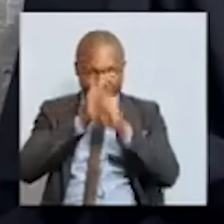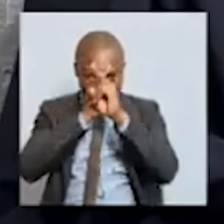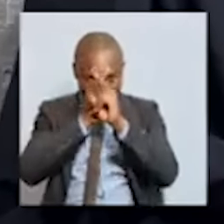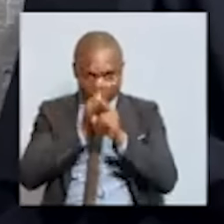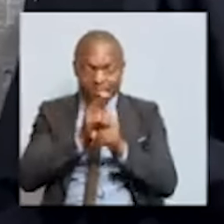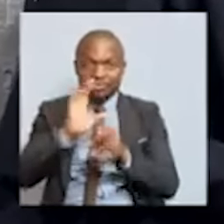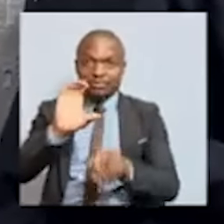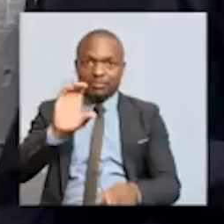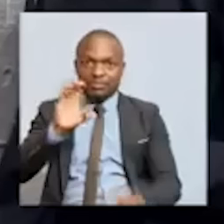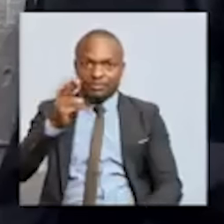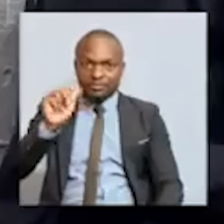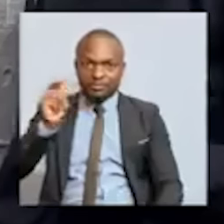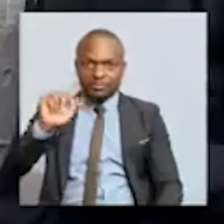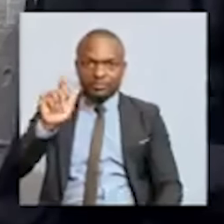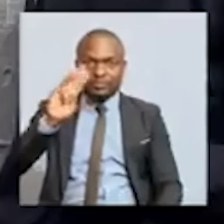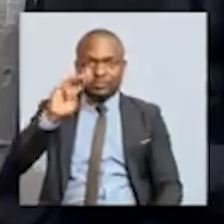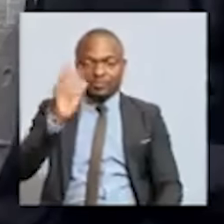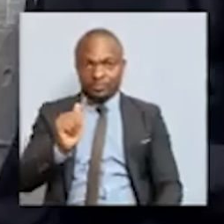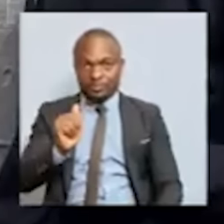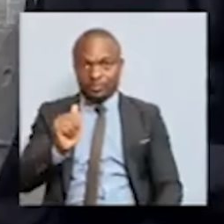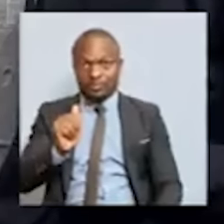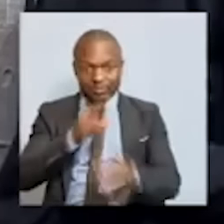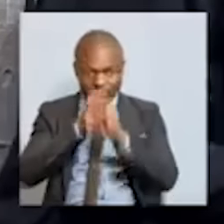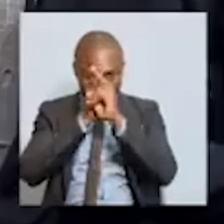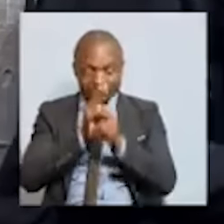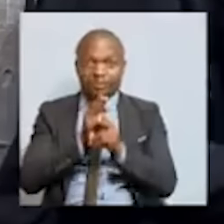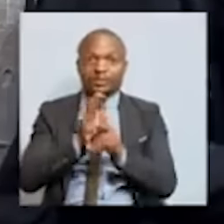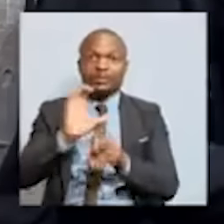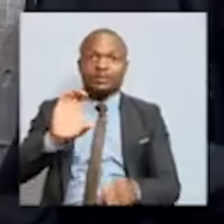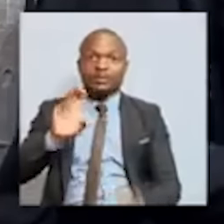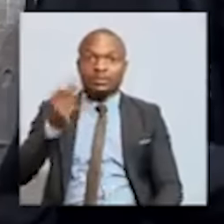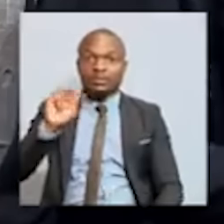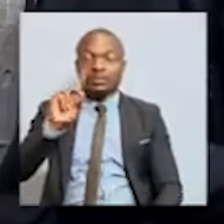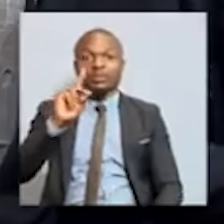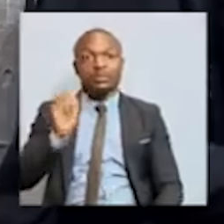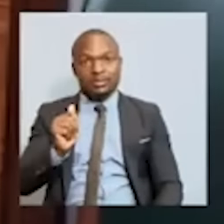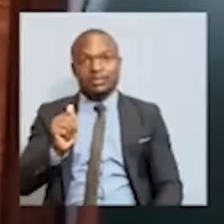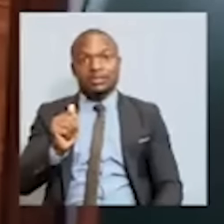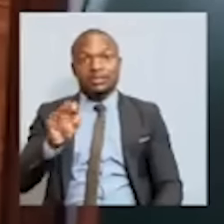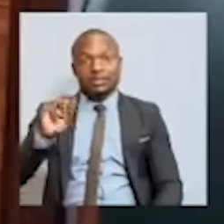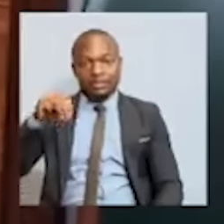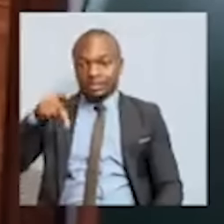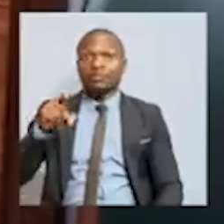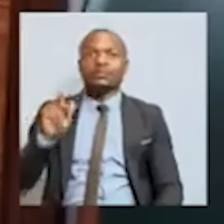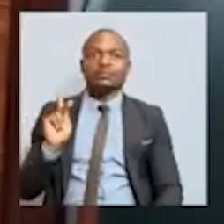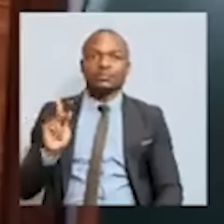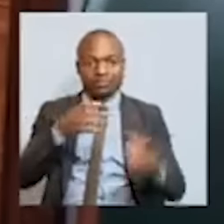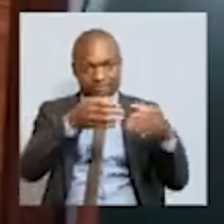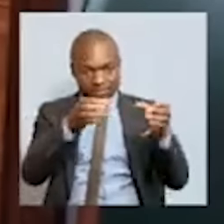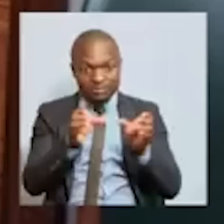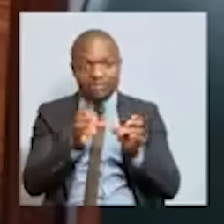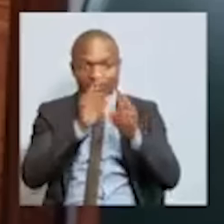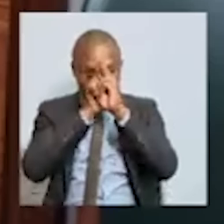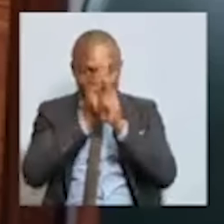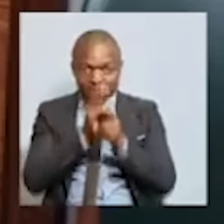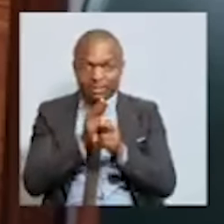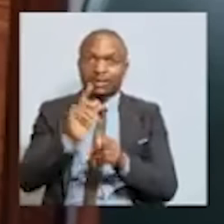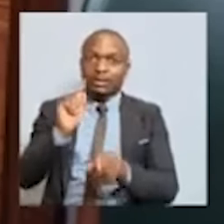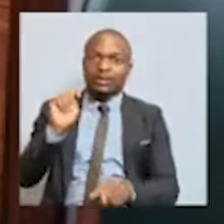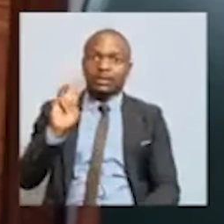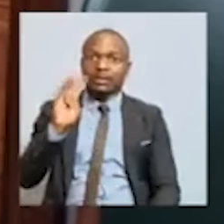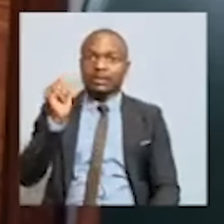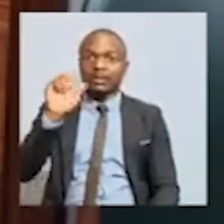MP, Mr. S. C. Chanda, Member of Parliament for Kanchibia Constituency, and Mr. P. Twasa, Member